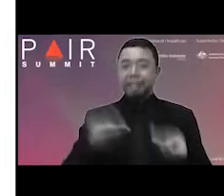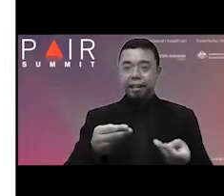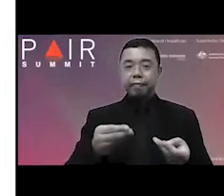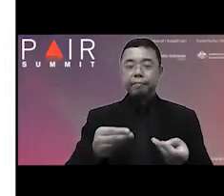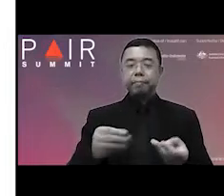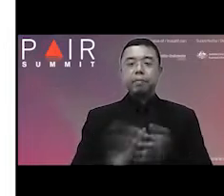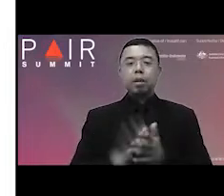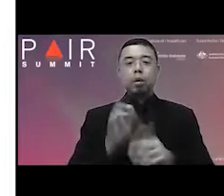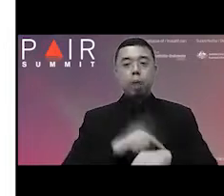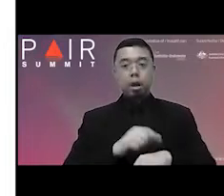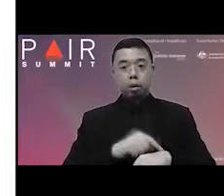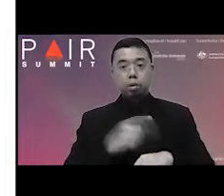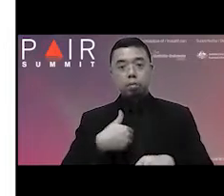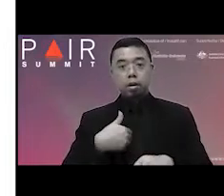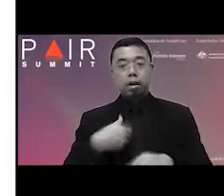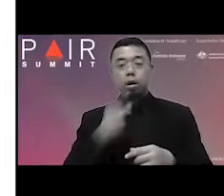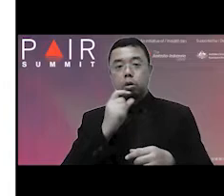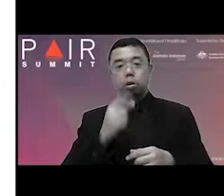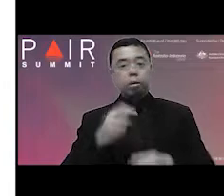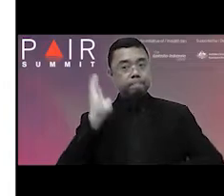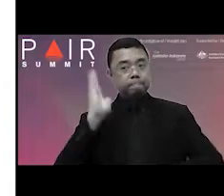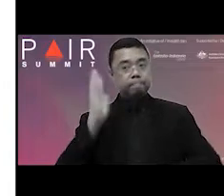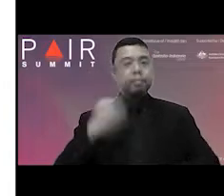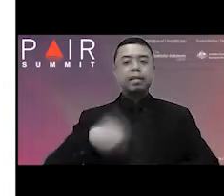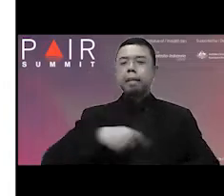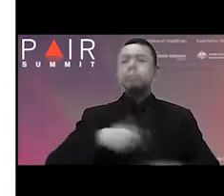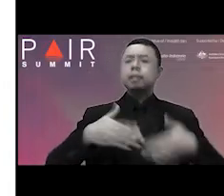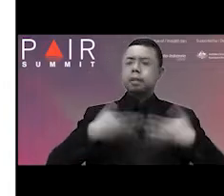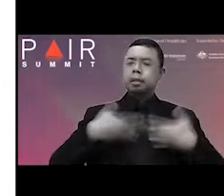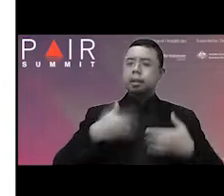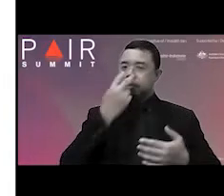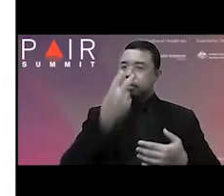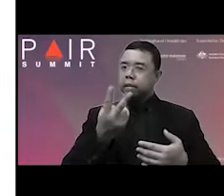positive developments in dealing with pandemic in Indonesia.